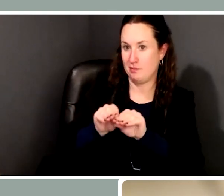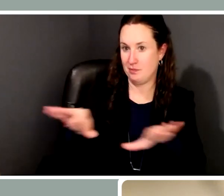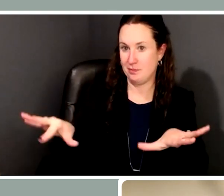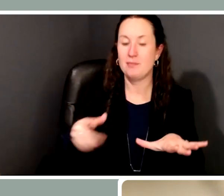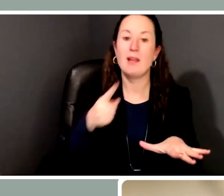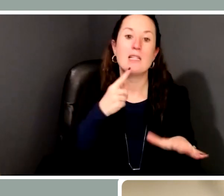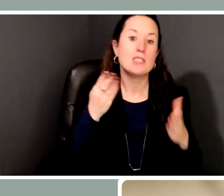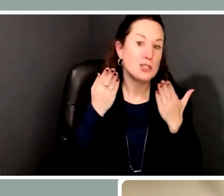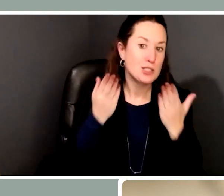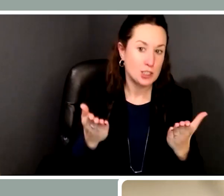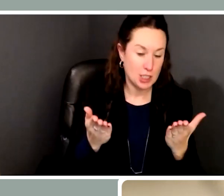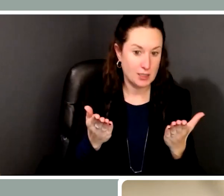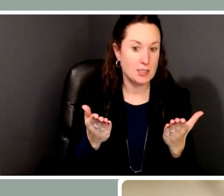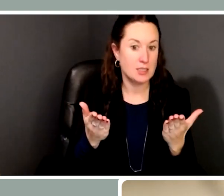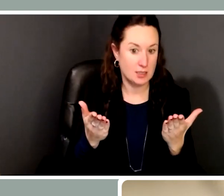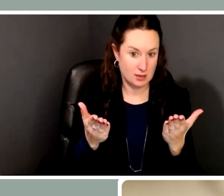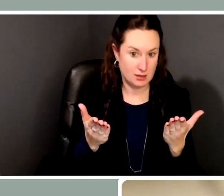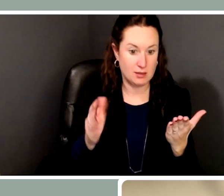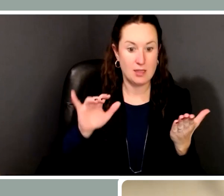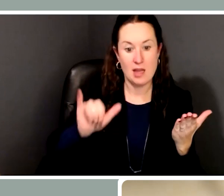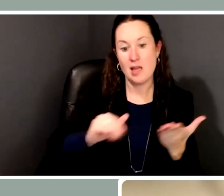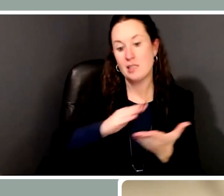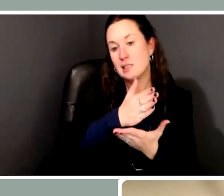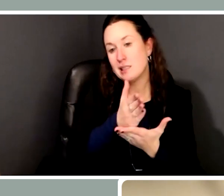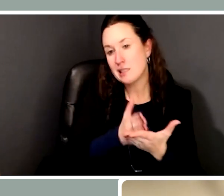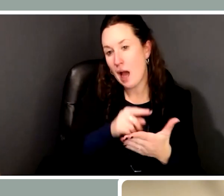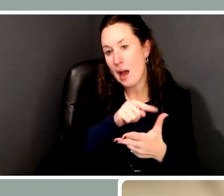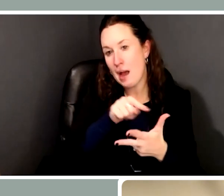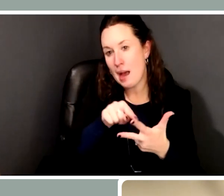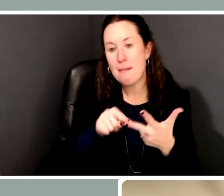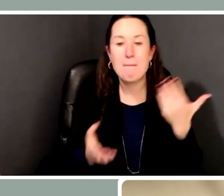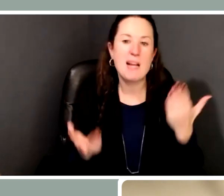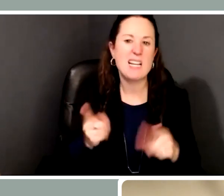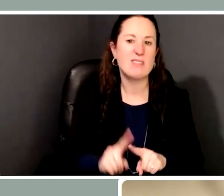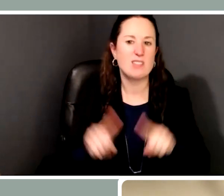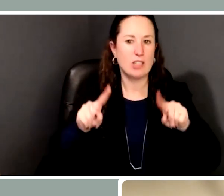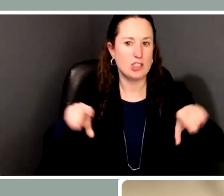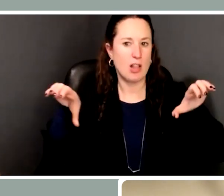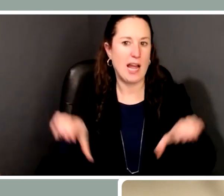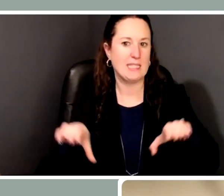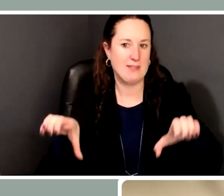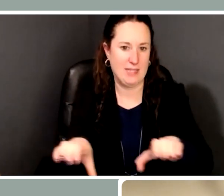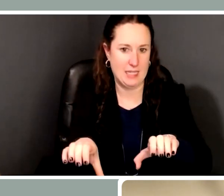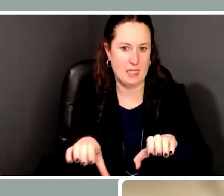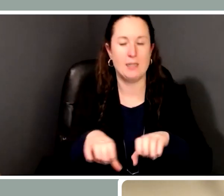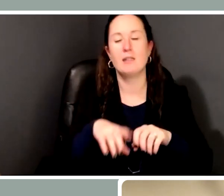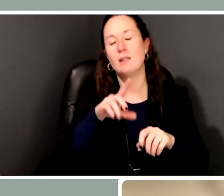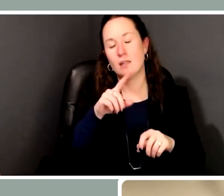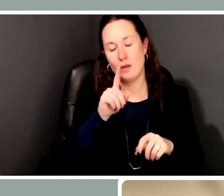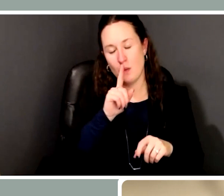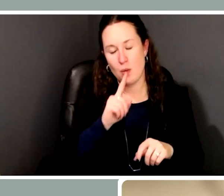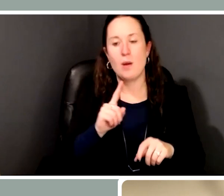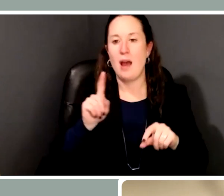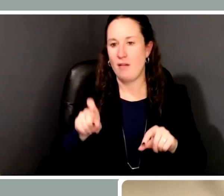that that some of them might have differential activity. That we really have to be careful as a